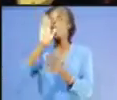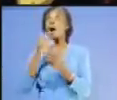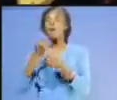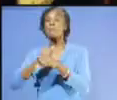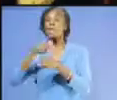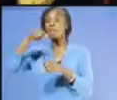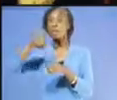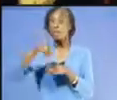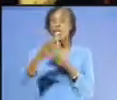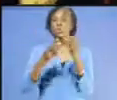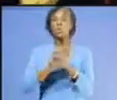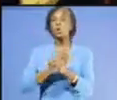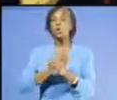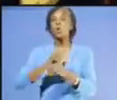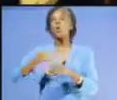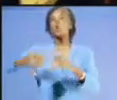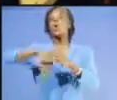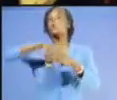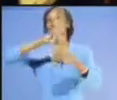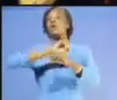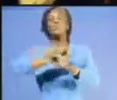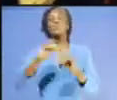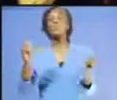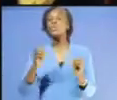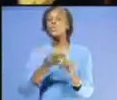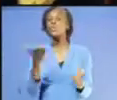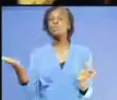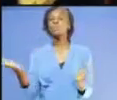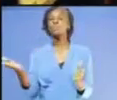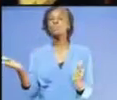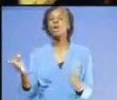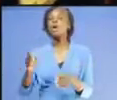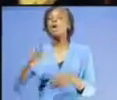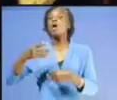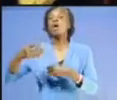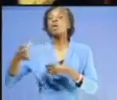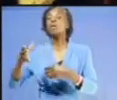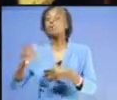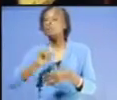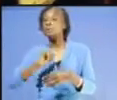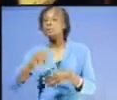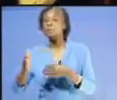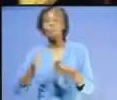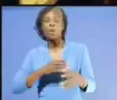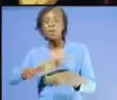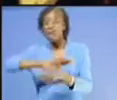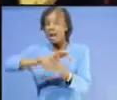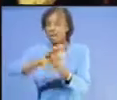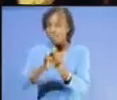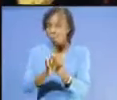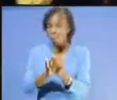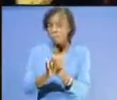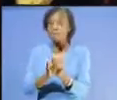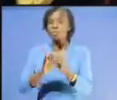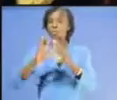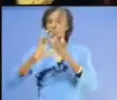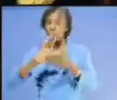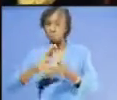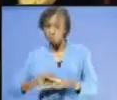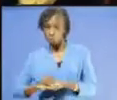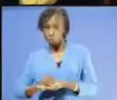COVID and sin reduce our life to nothing, the best place to be is still in your hands.